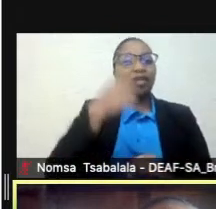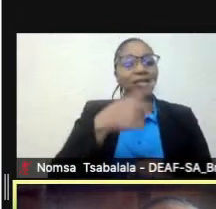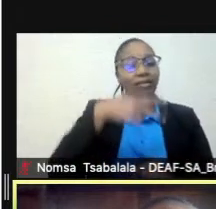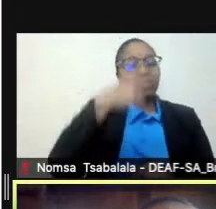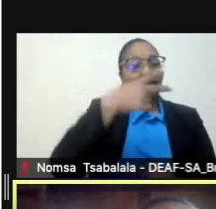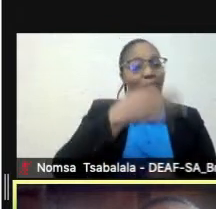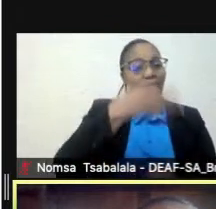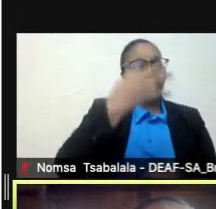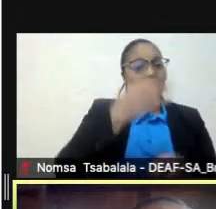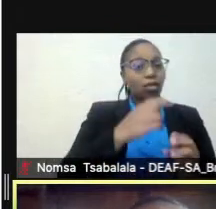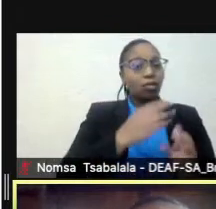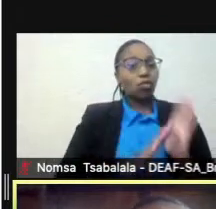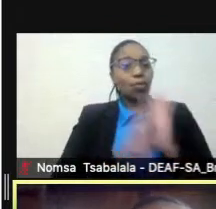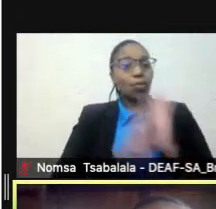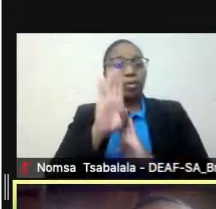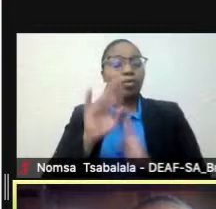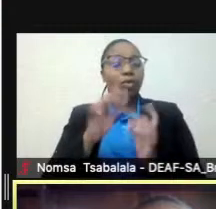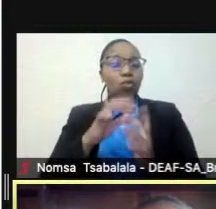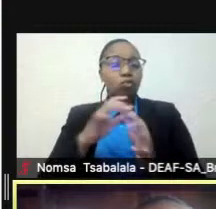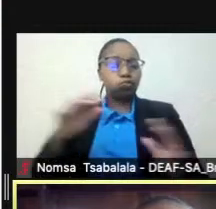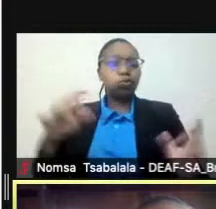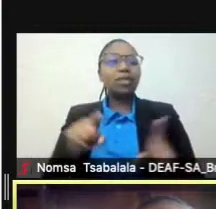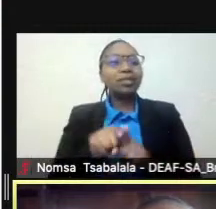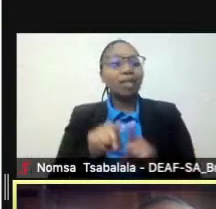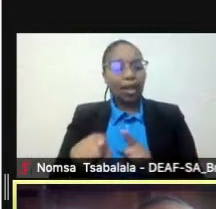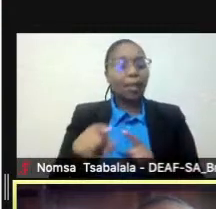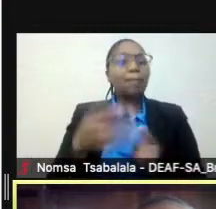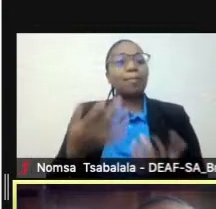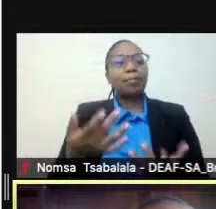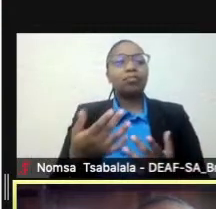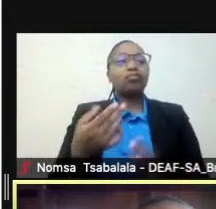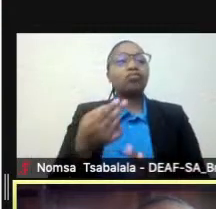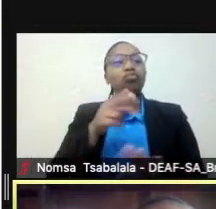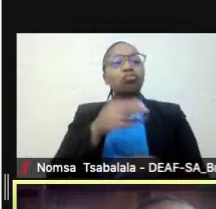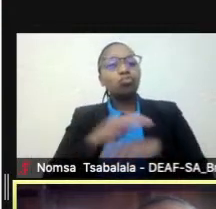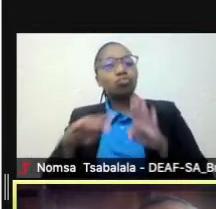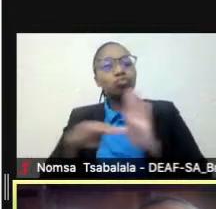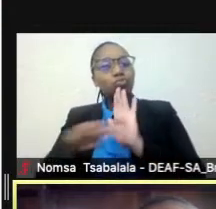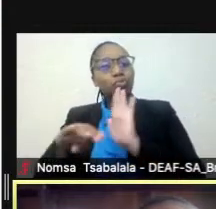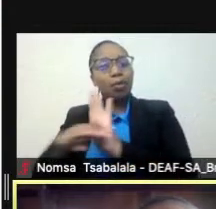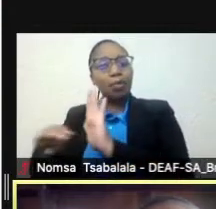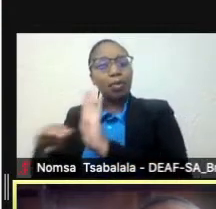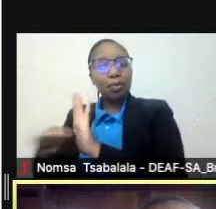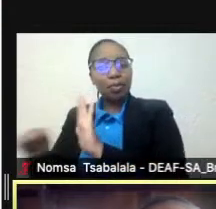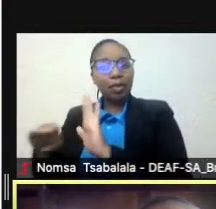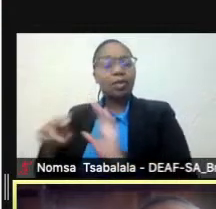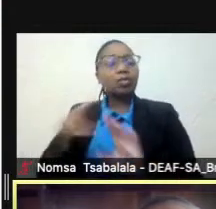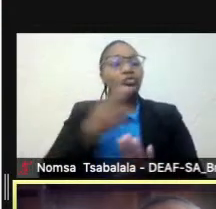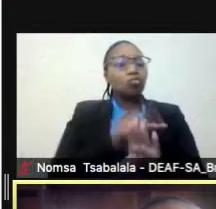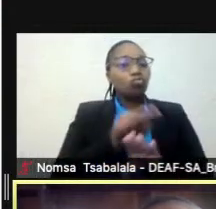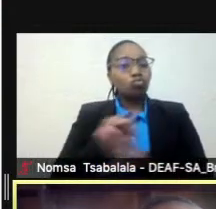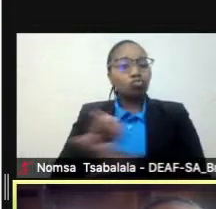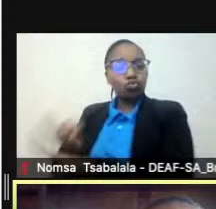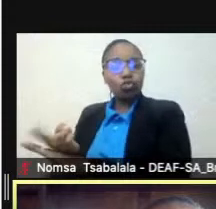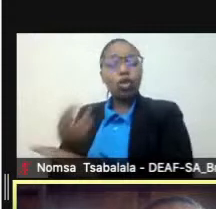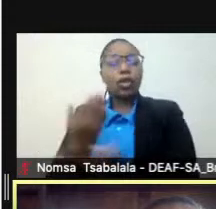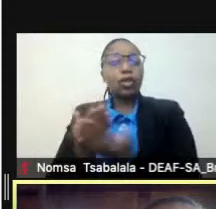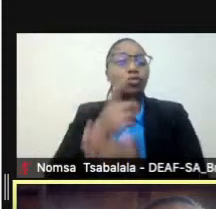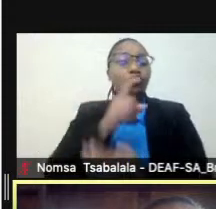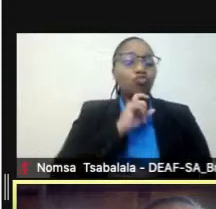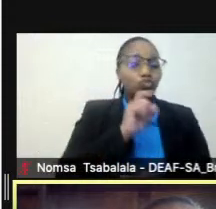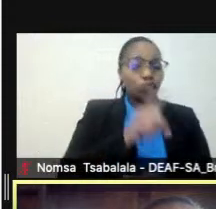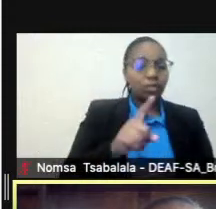terms of bed occupancy. So from the 18,000 odd beds that are available across the